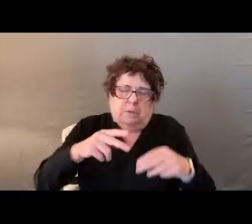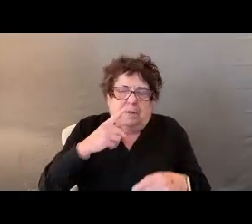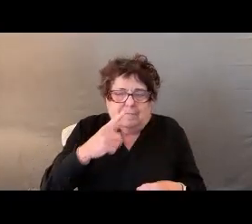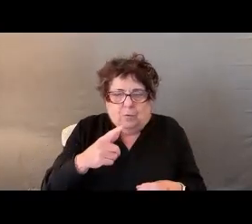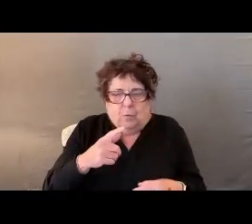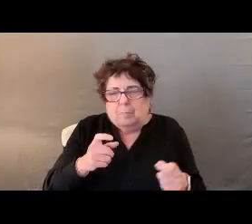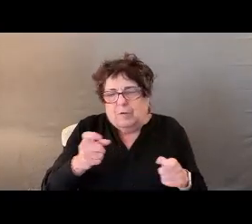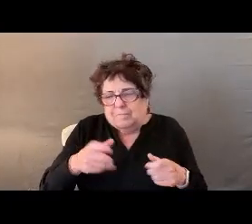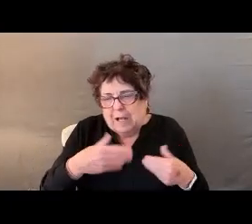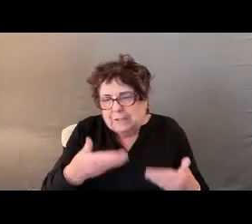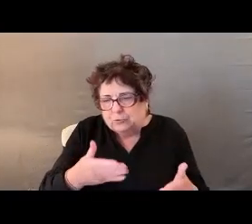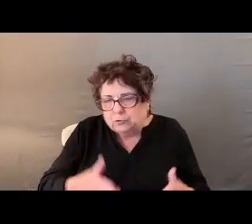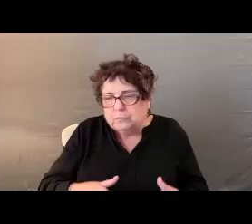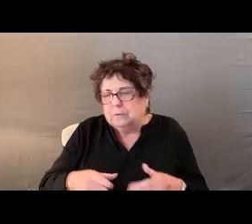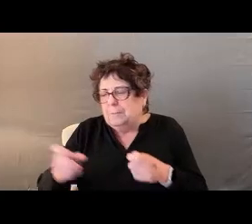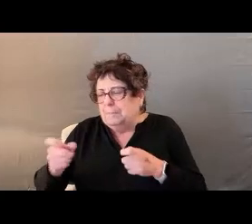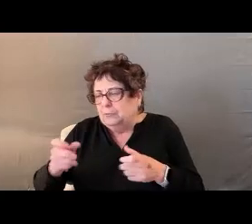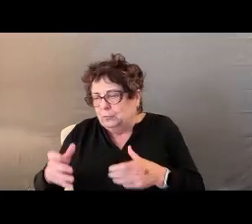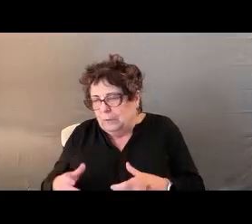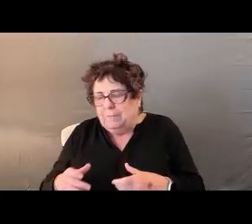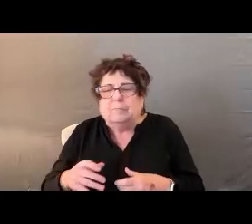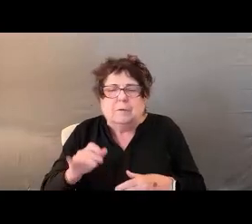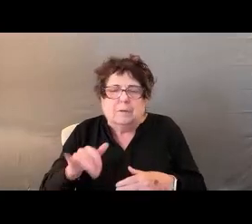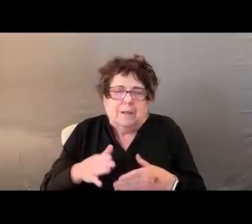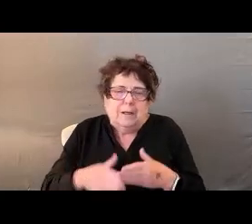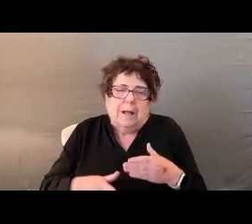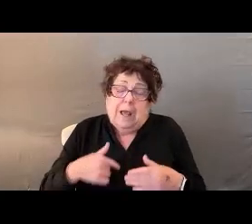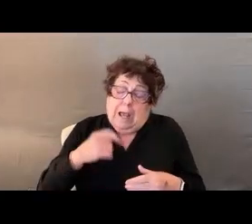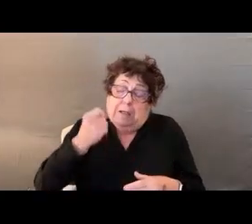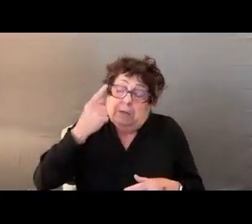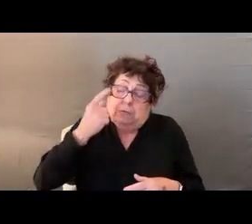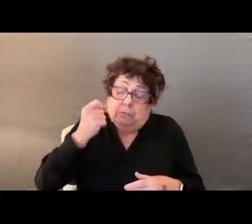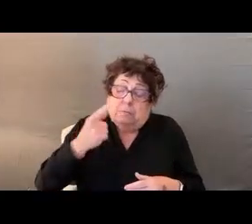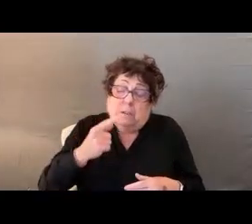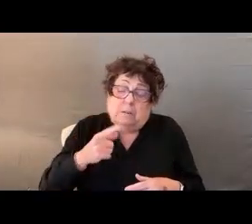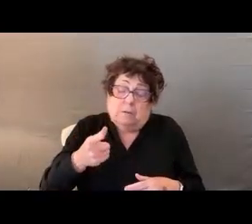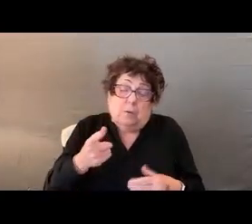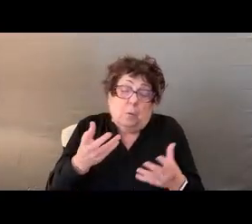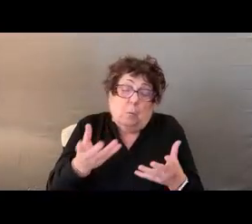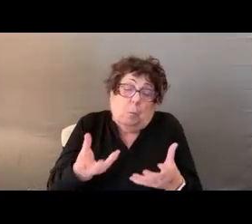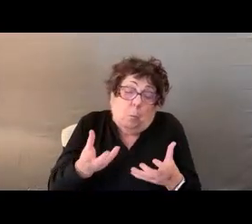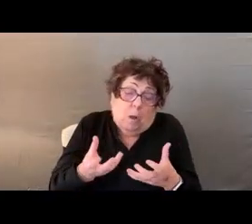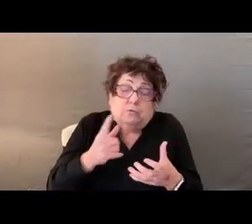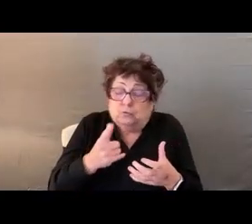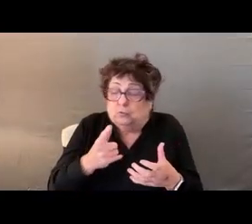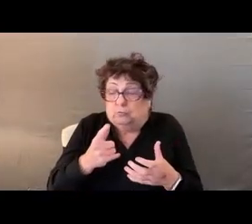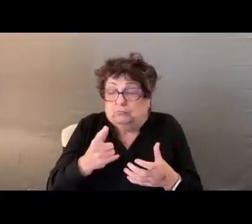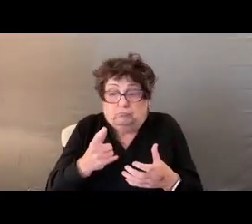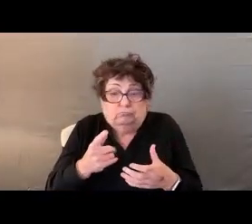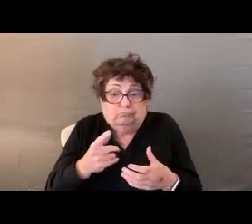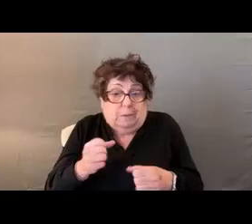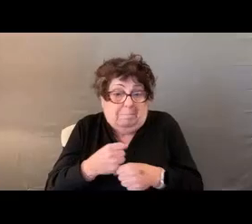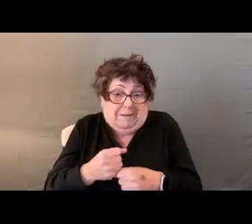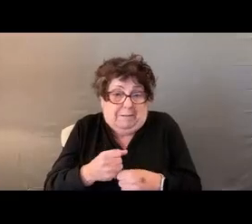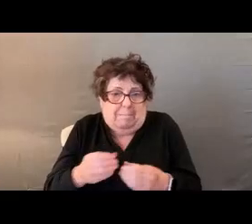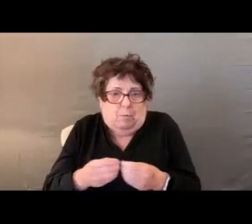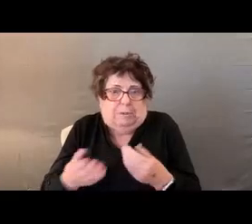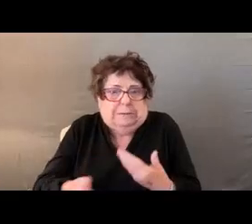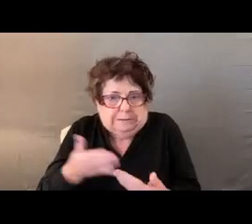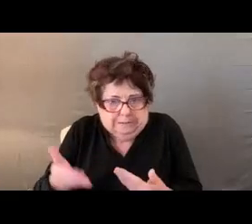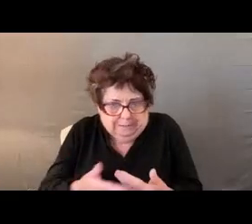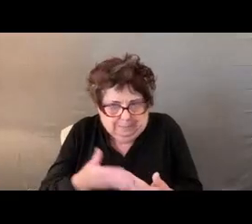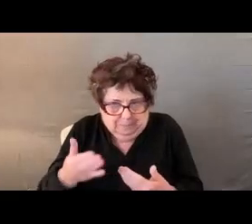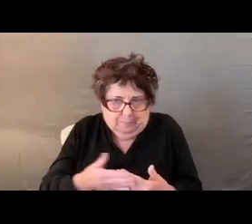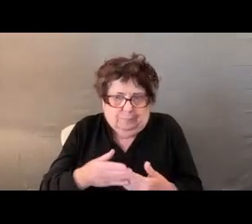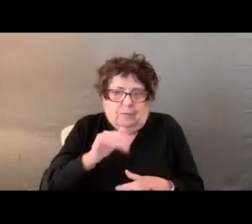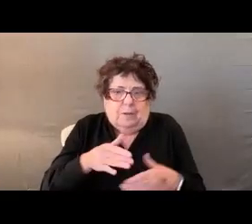can certainly understand the desire to try to shorten that path. But change really, we find, needs to come from both